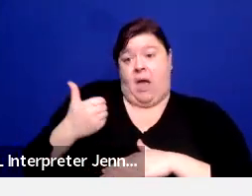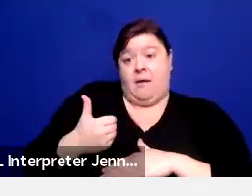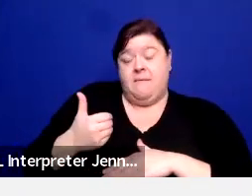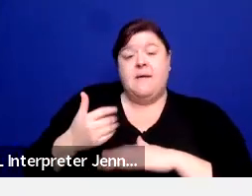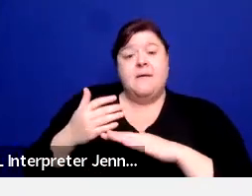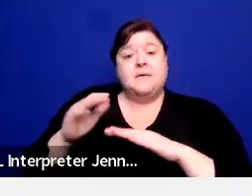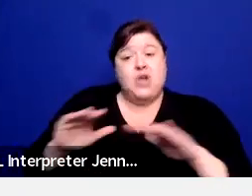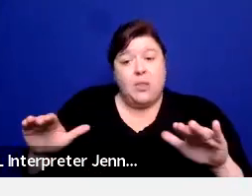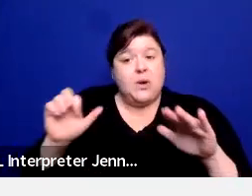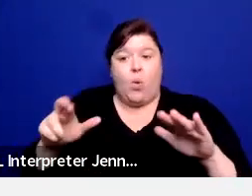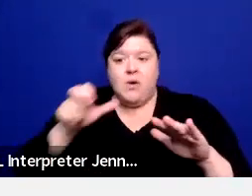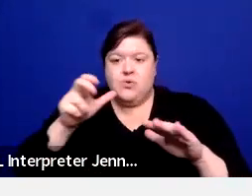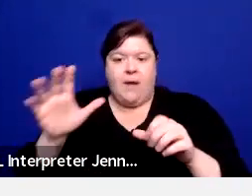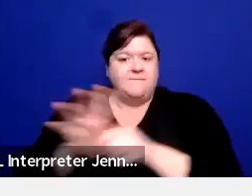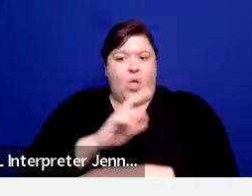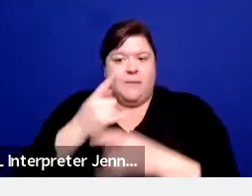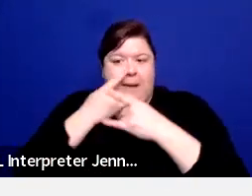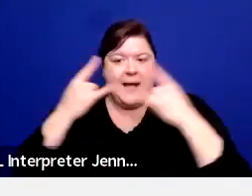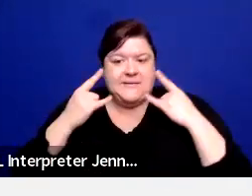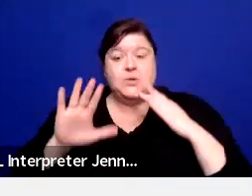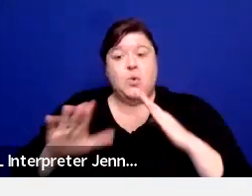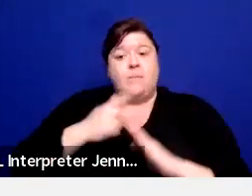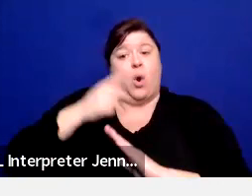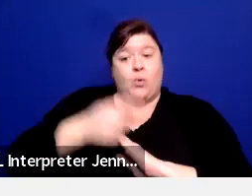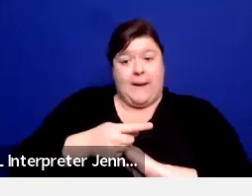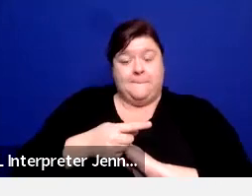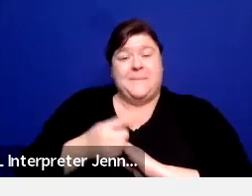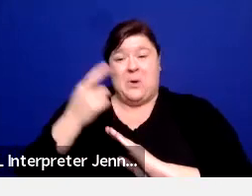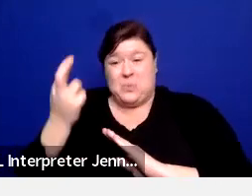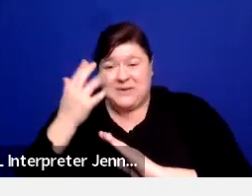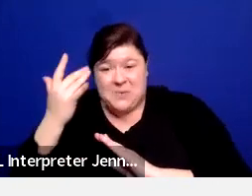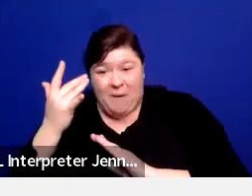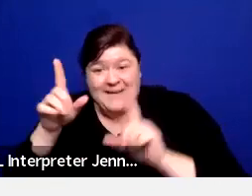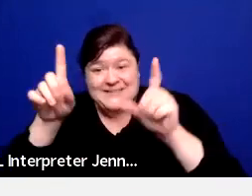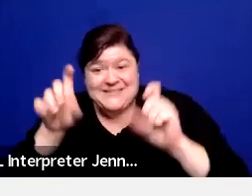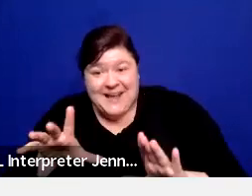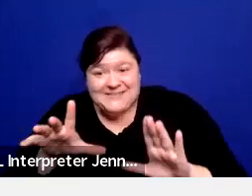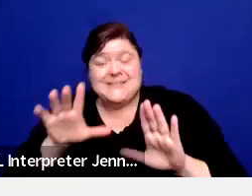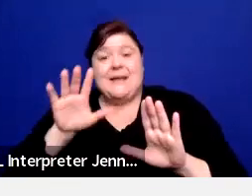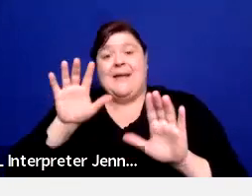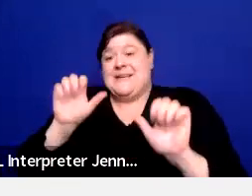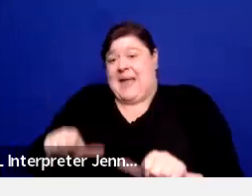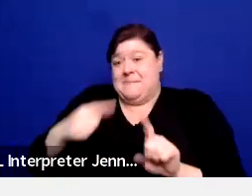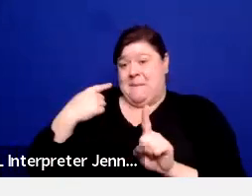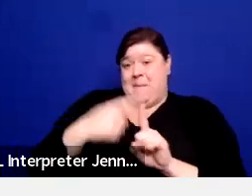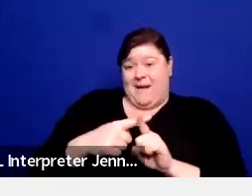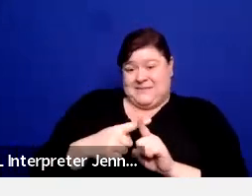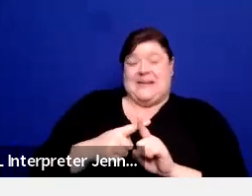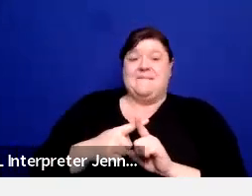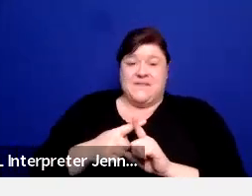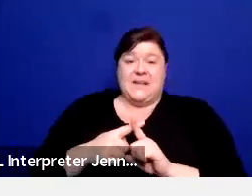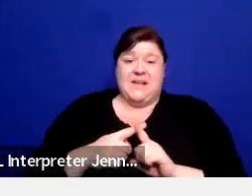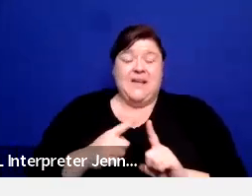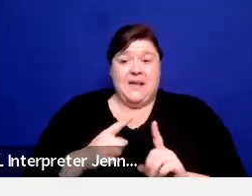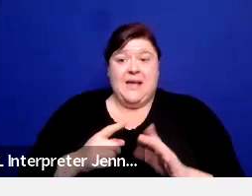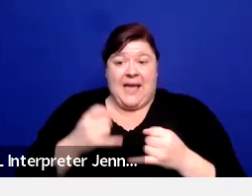masking in your program. And the reason for that is that tests can remain positive at the tail end of